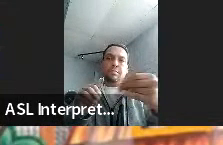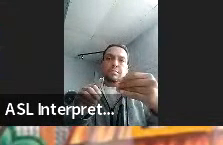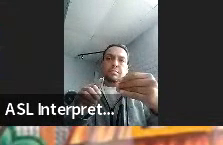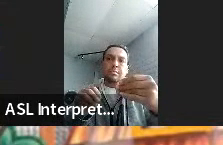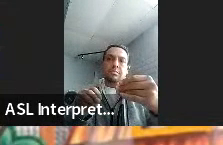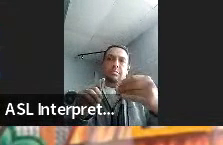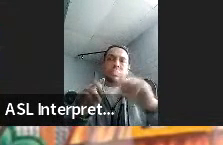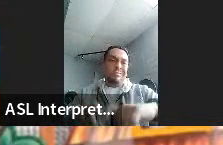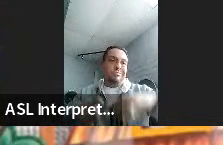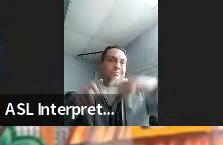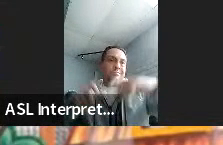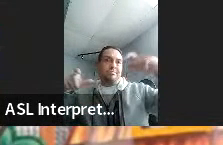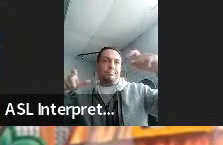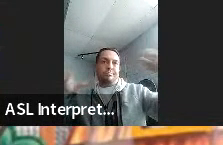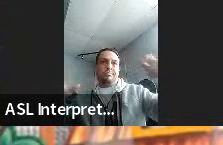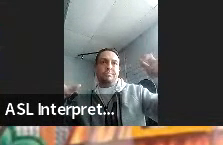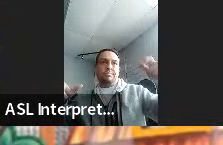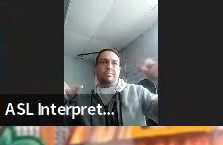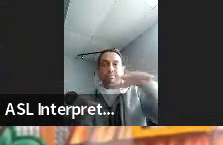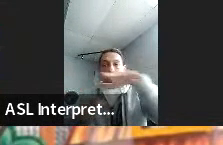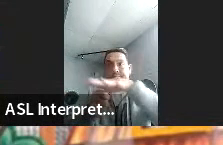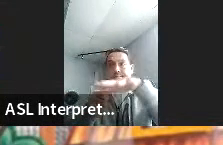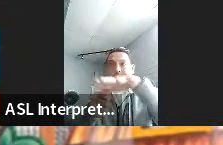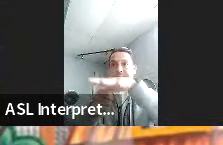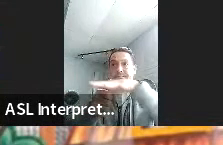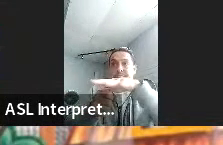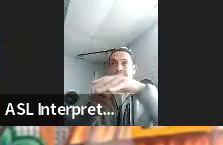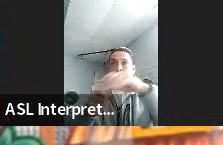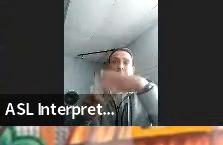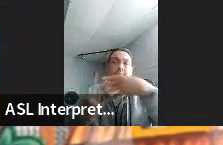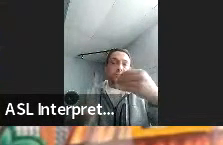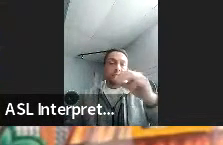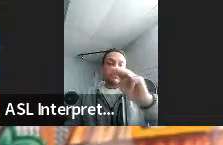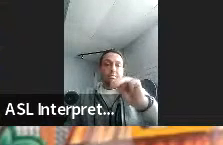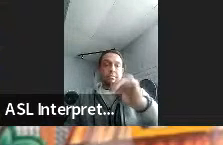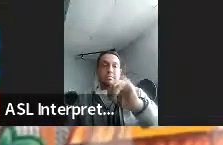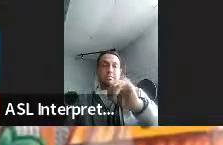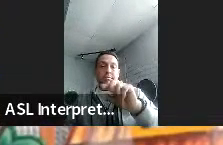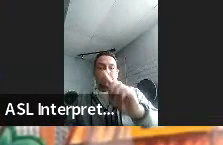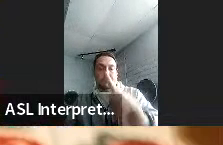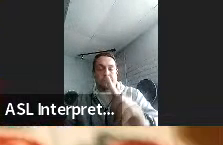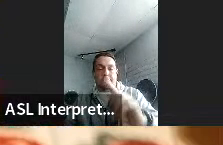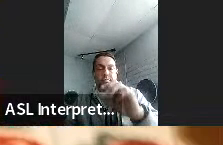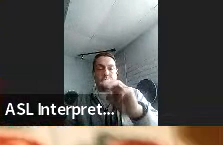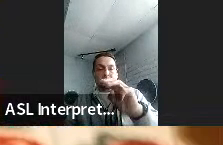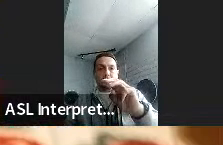scale in more centrally located or higher density areas like Midtown. Next slide, please.